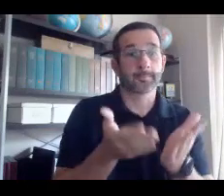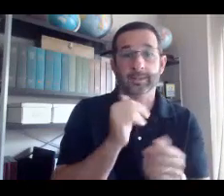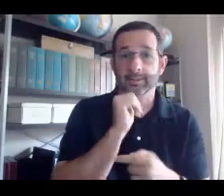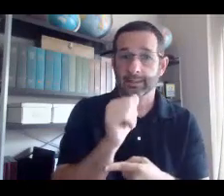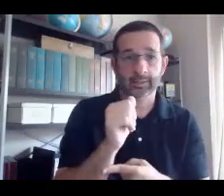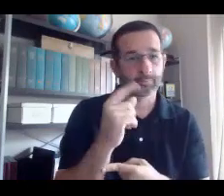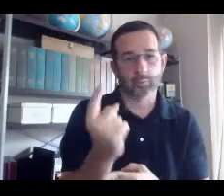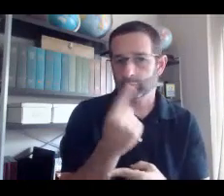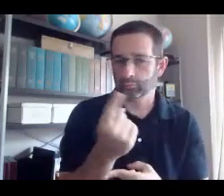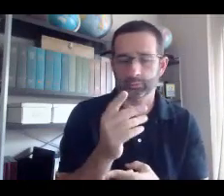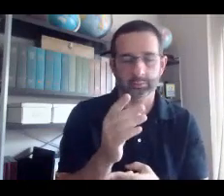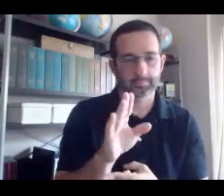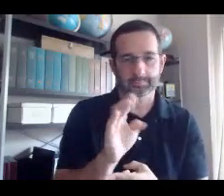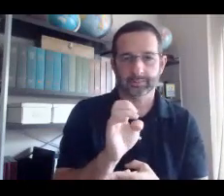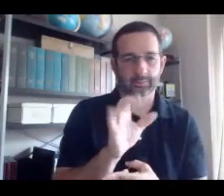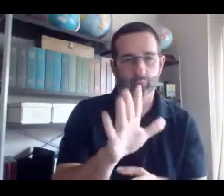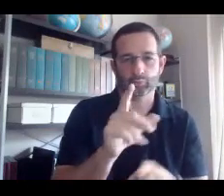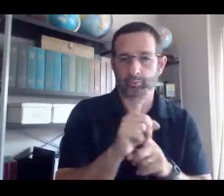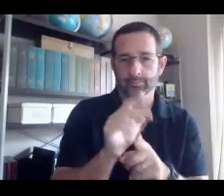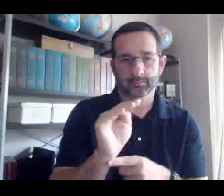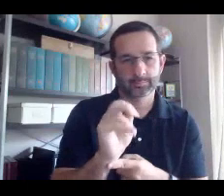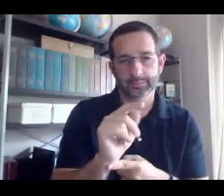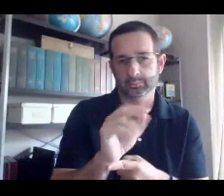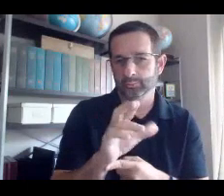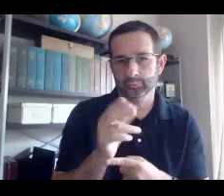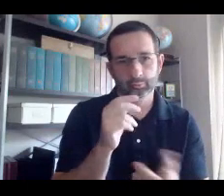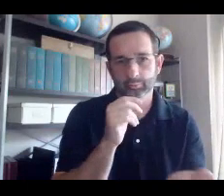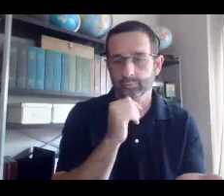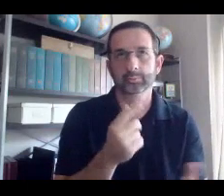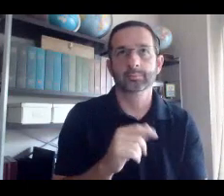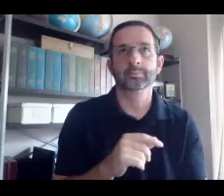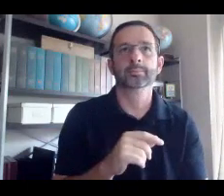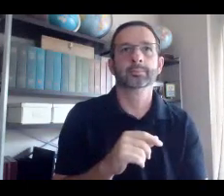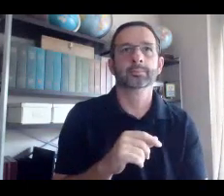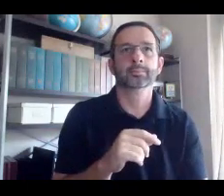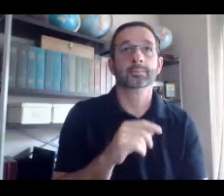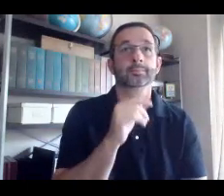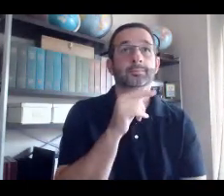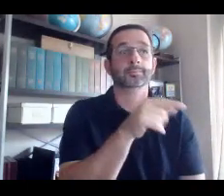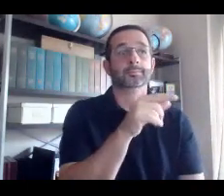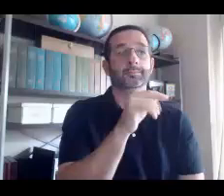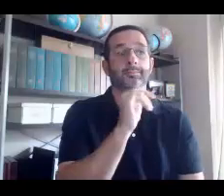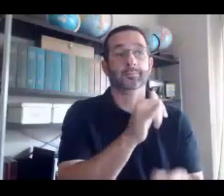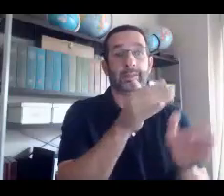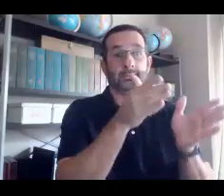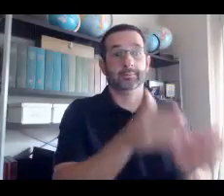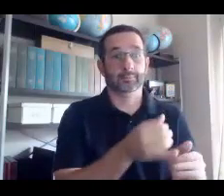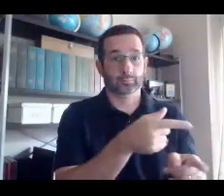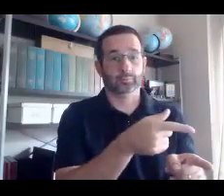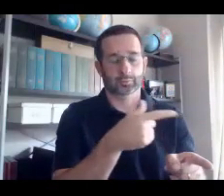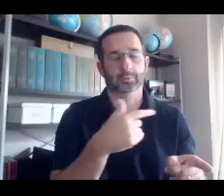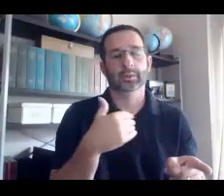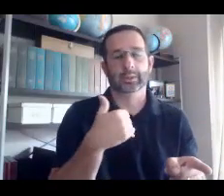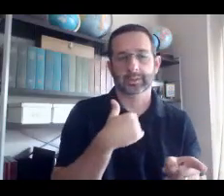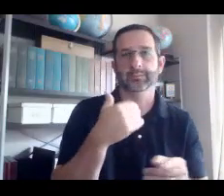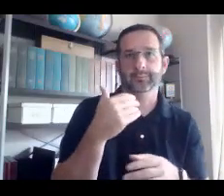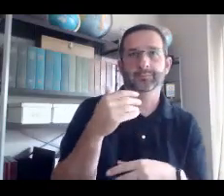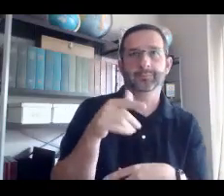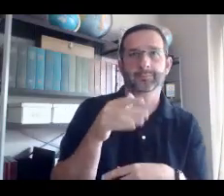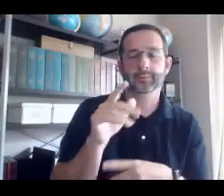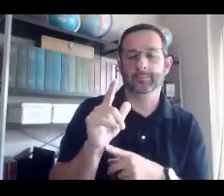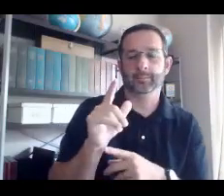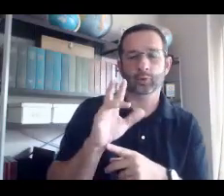of employment, your institution, and that may not always be your mentor. That may be a different individual.